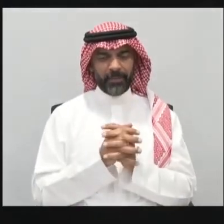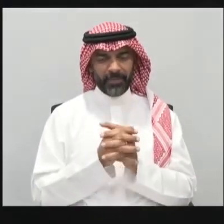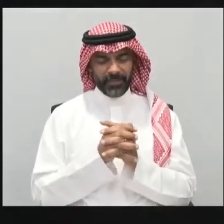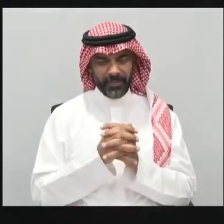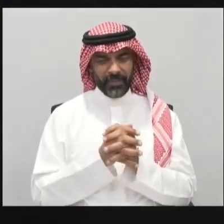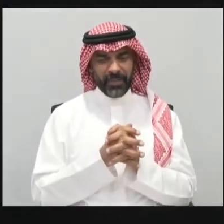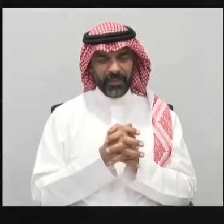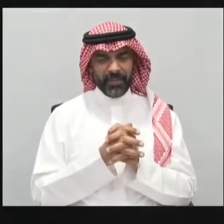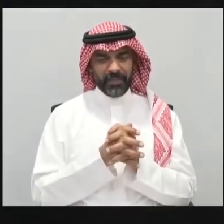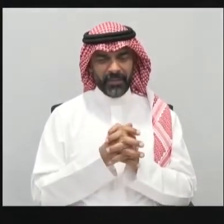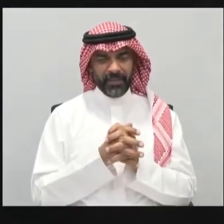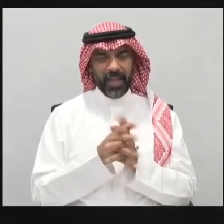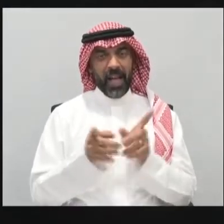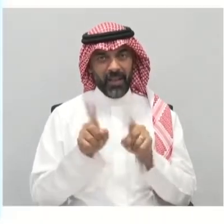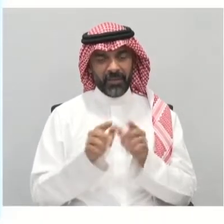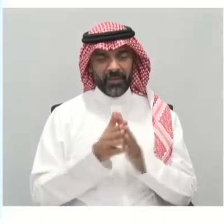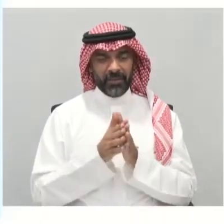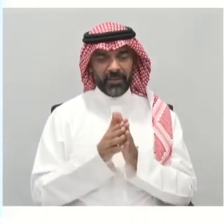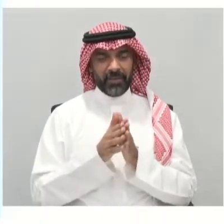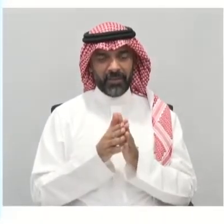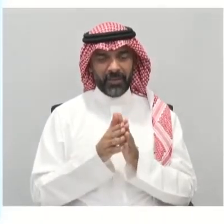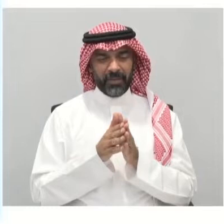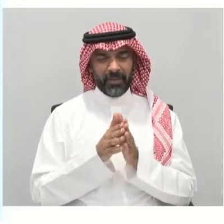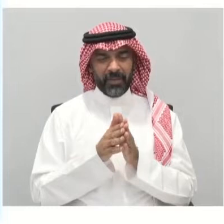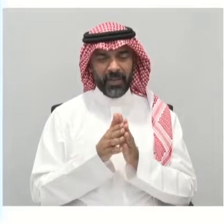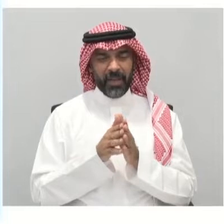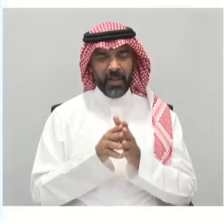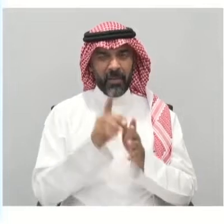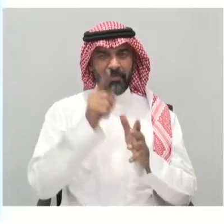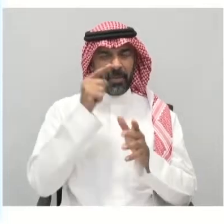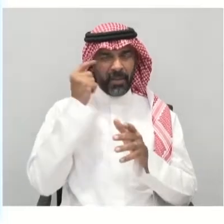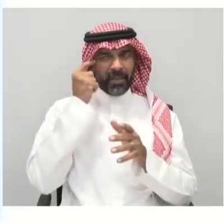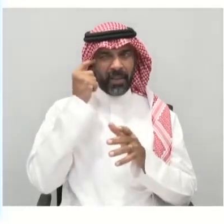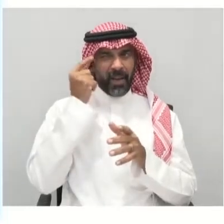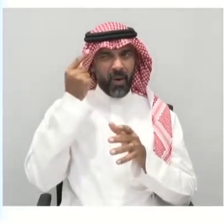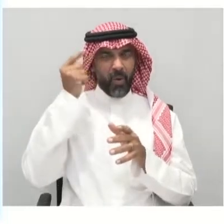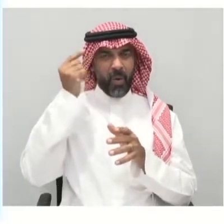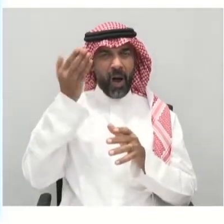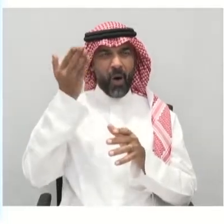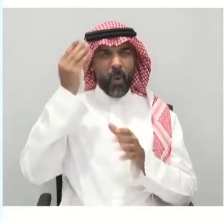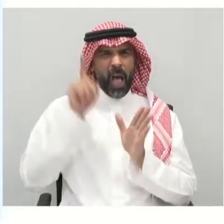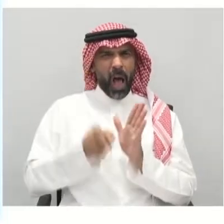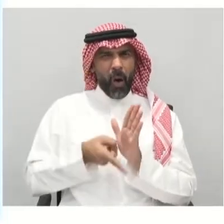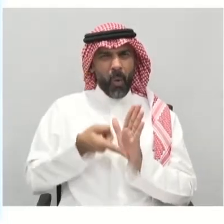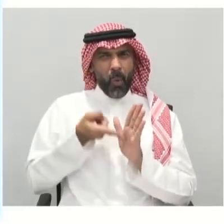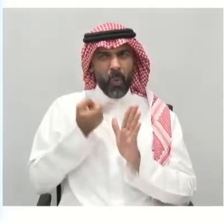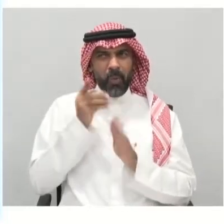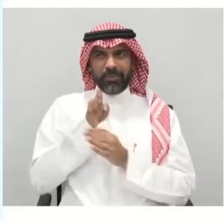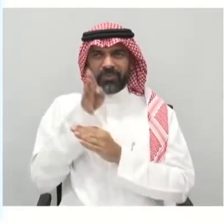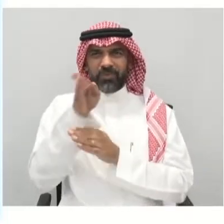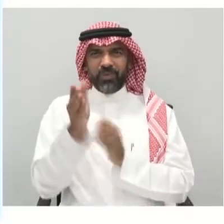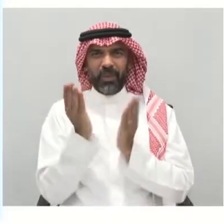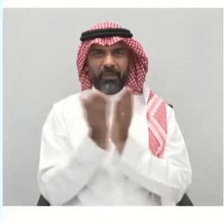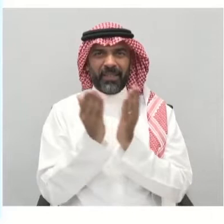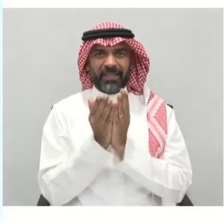remember, right? Also, what do we see here? Maybe your first day of preschool is a day that